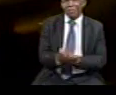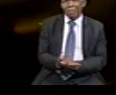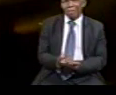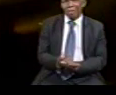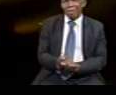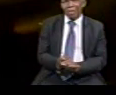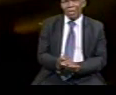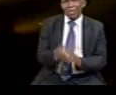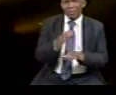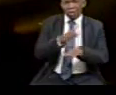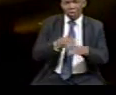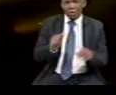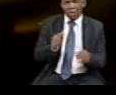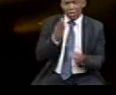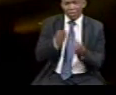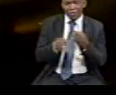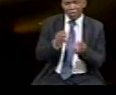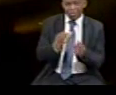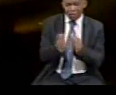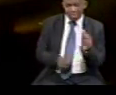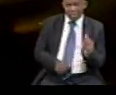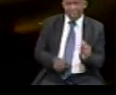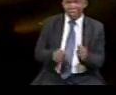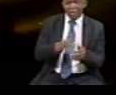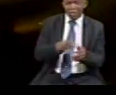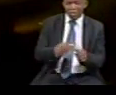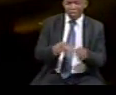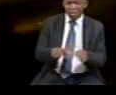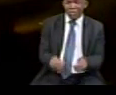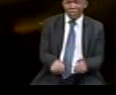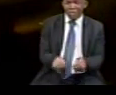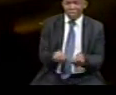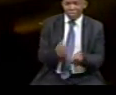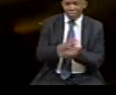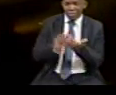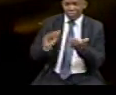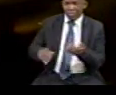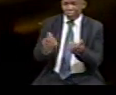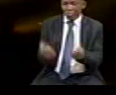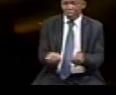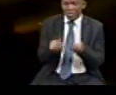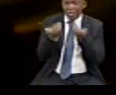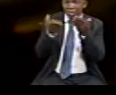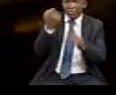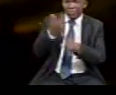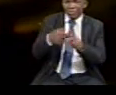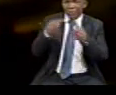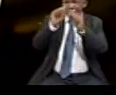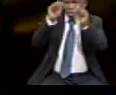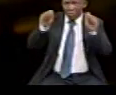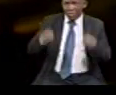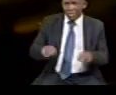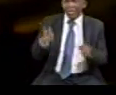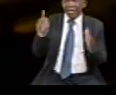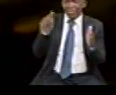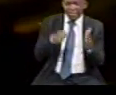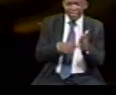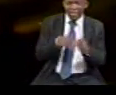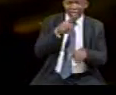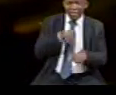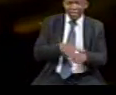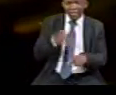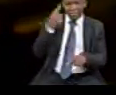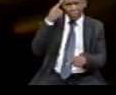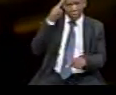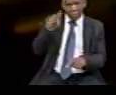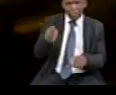from the altar. You bound it there before. You took it out. Now the Lord is saying, this is a time for reconciliation. This is a time to come back